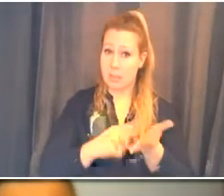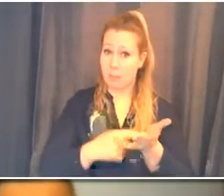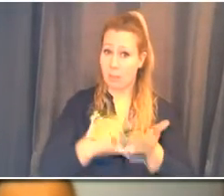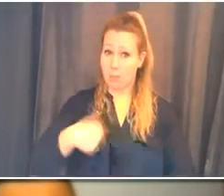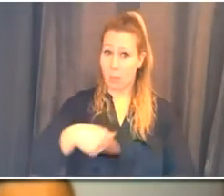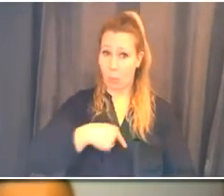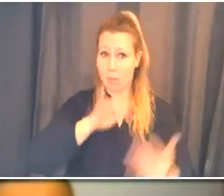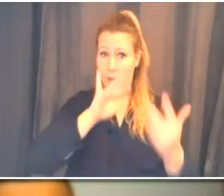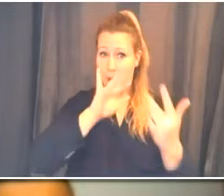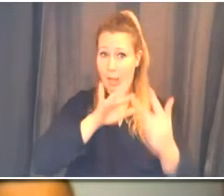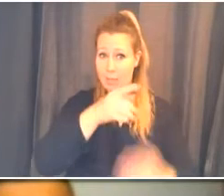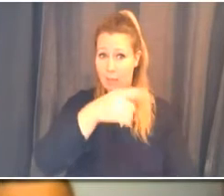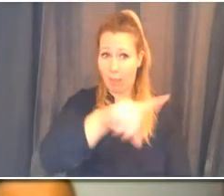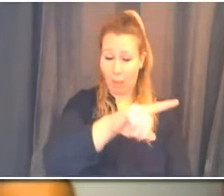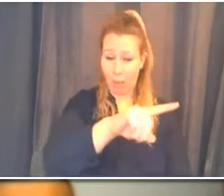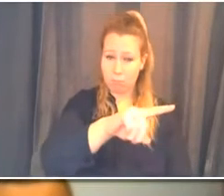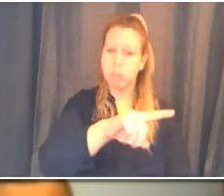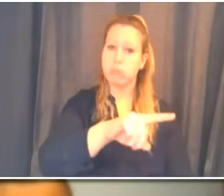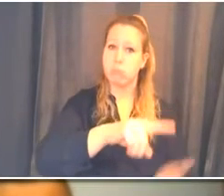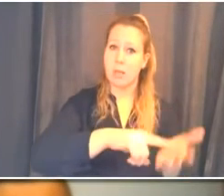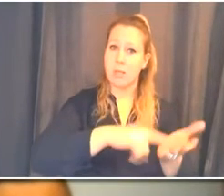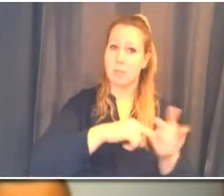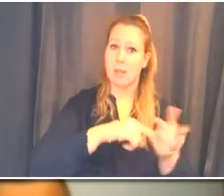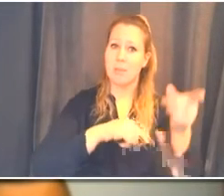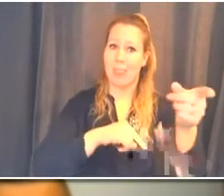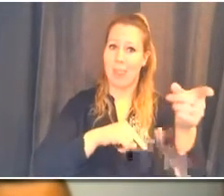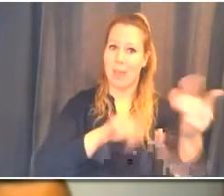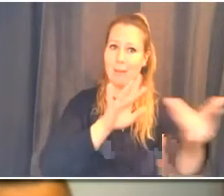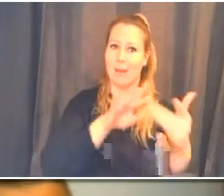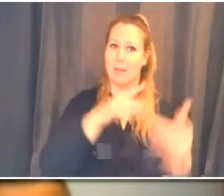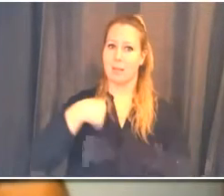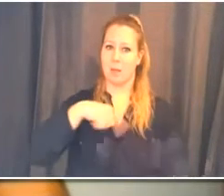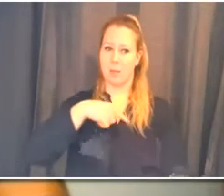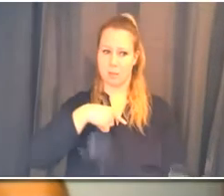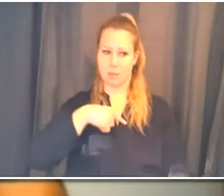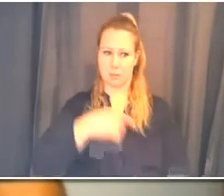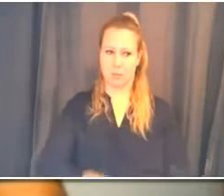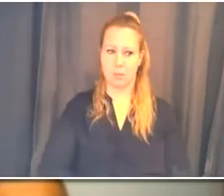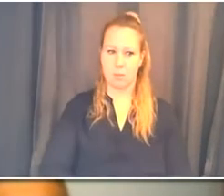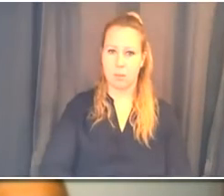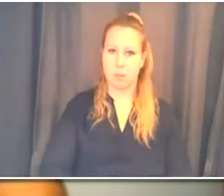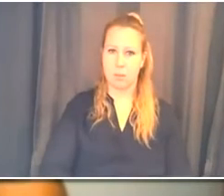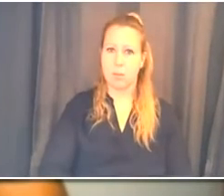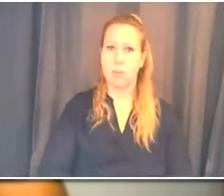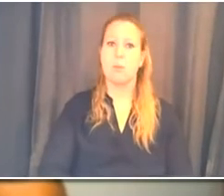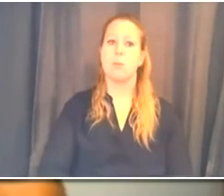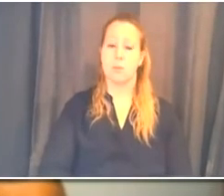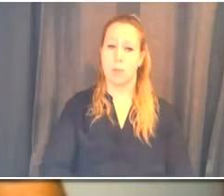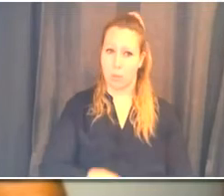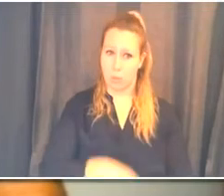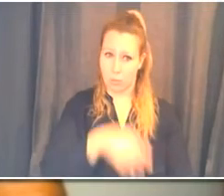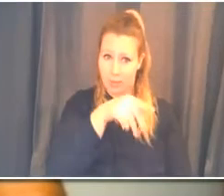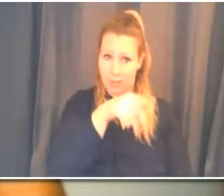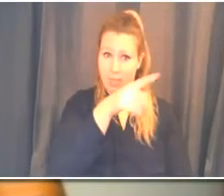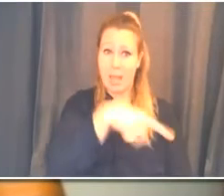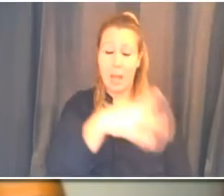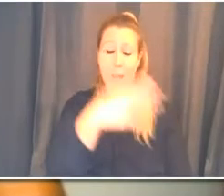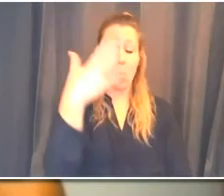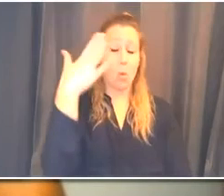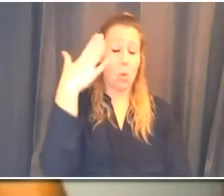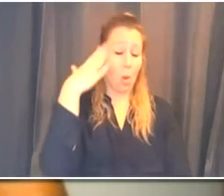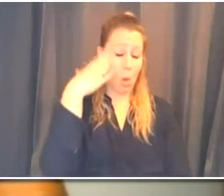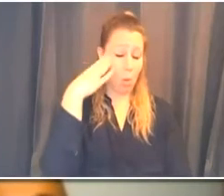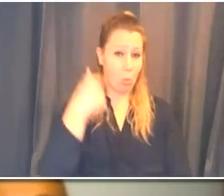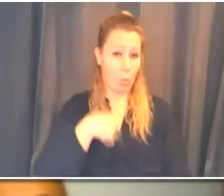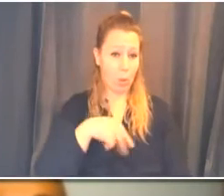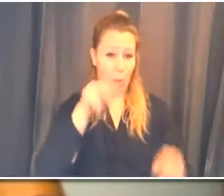to council member I I think what you're trying to get at and the the answer is we're not short changing any households if it looks like a